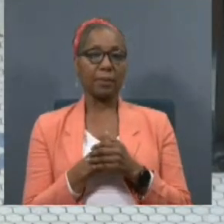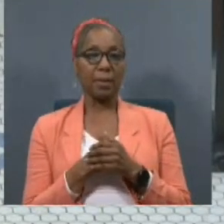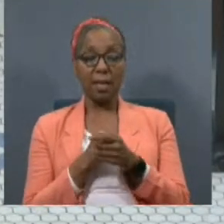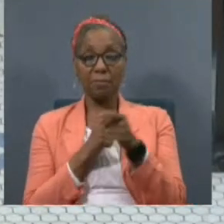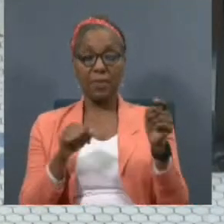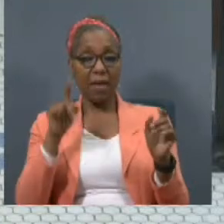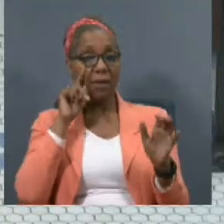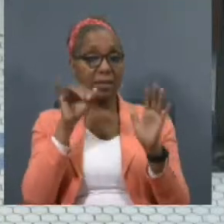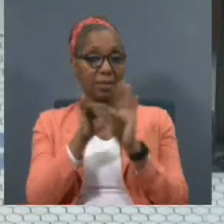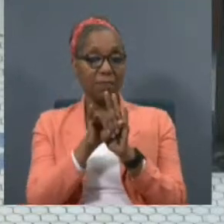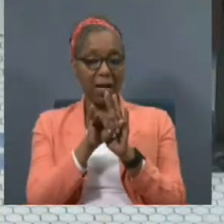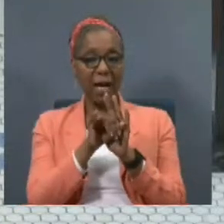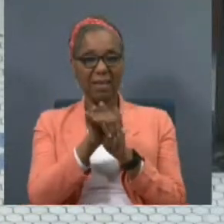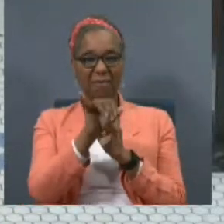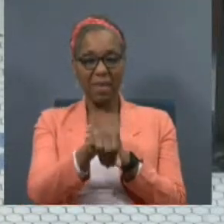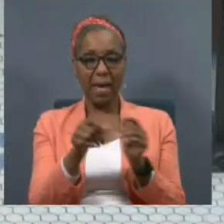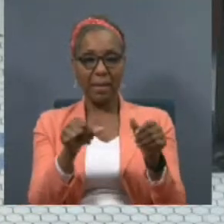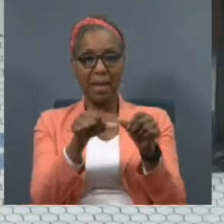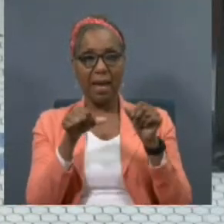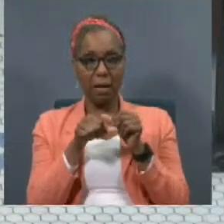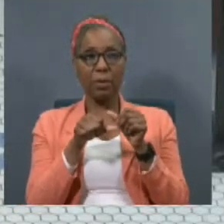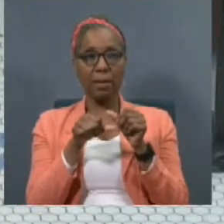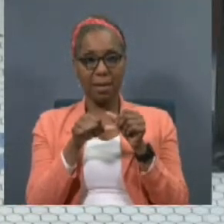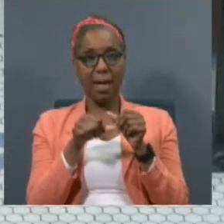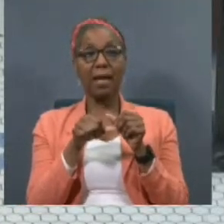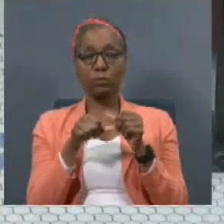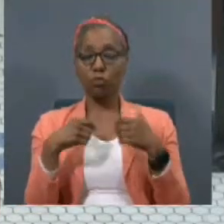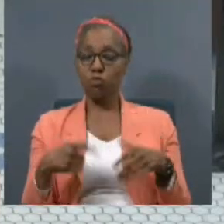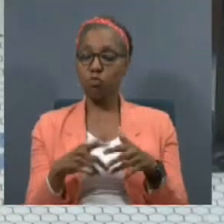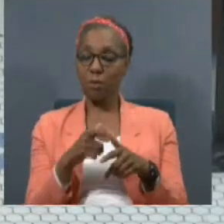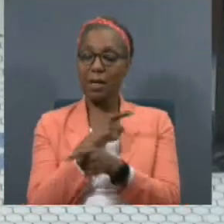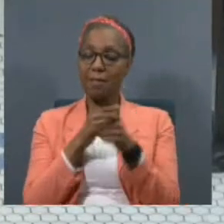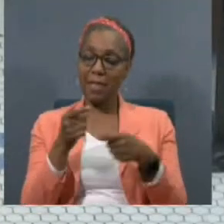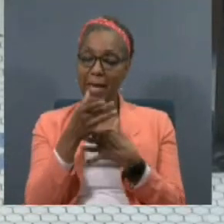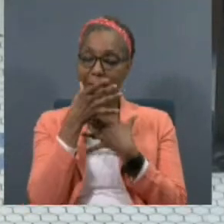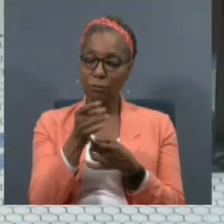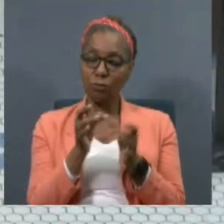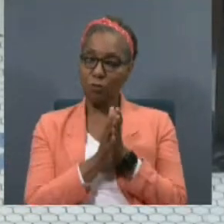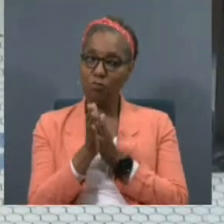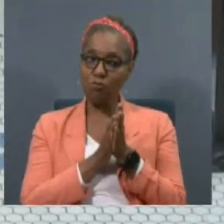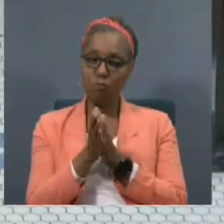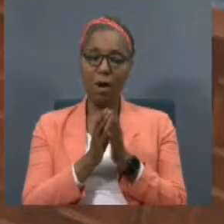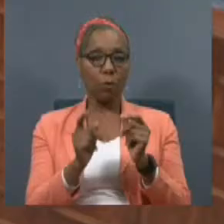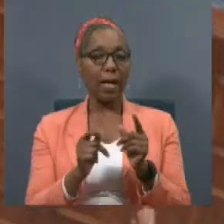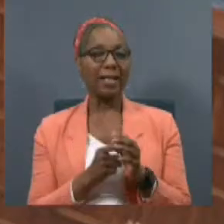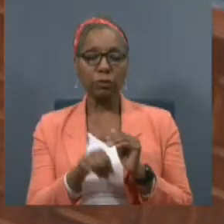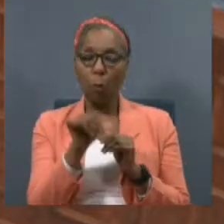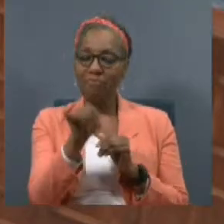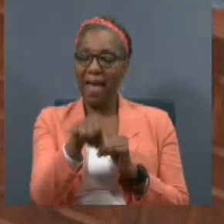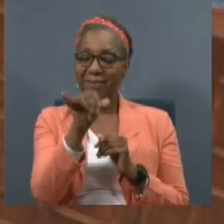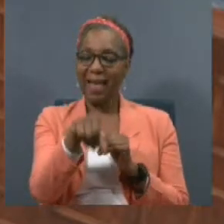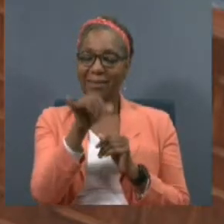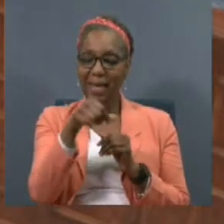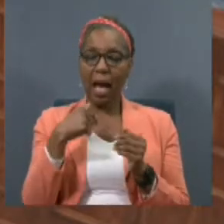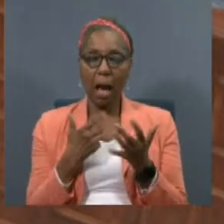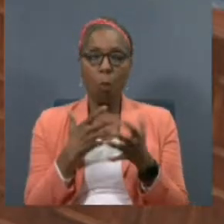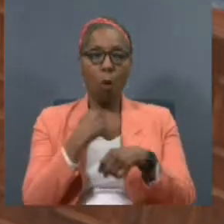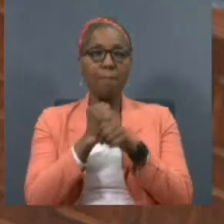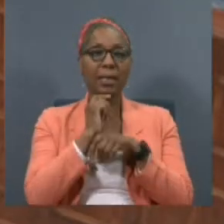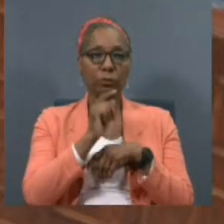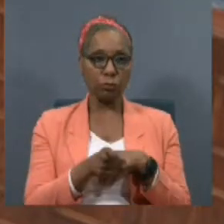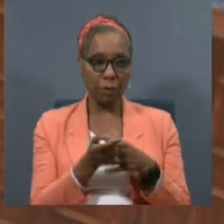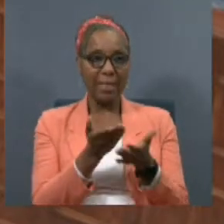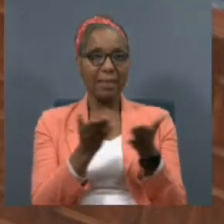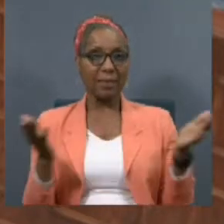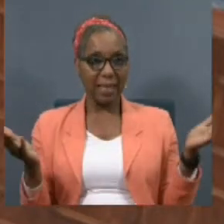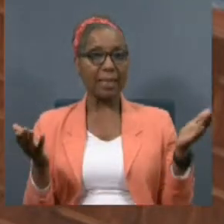they've identified this area as one of prime interest. Now, see, I mean, that's why I like to make sure that things